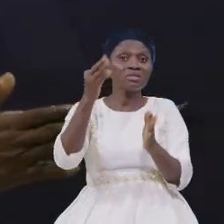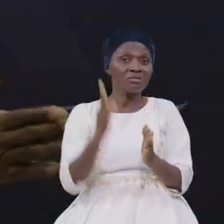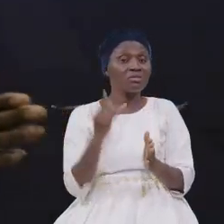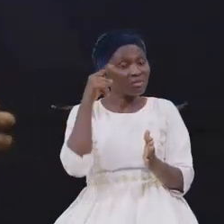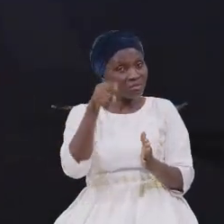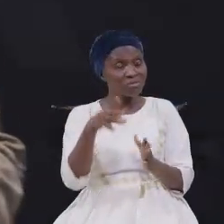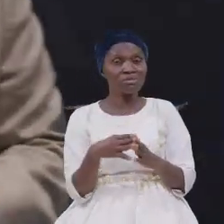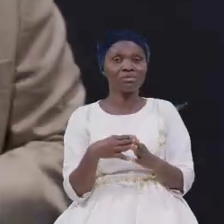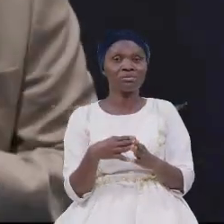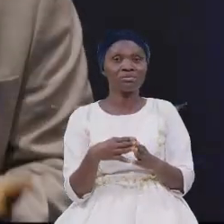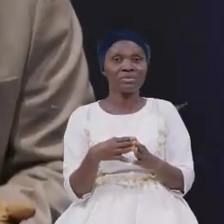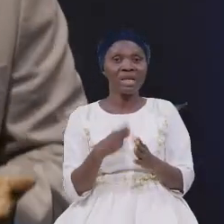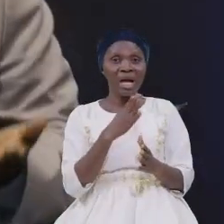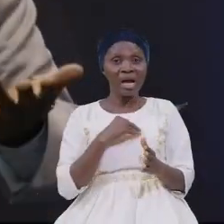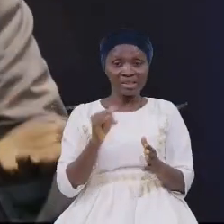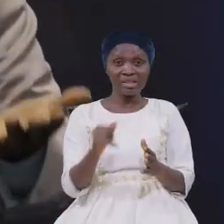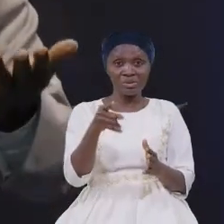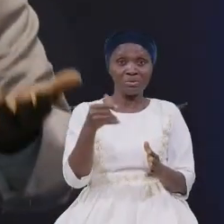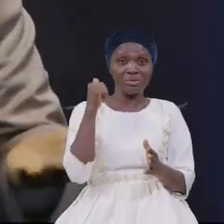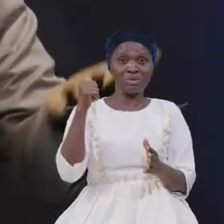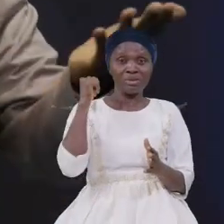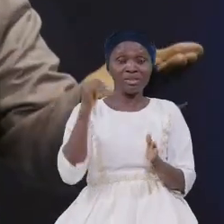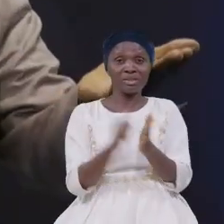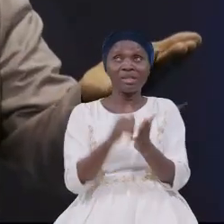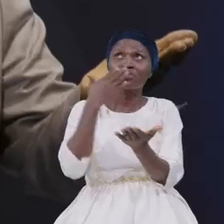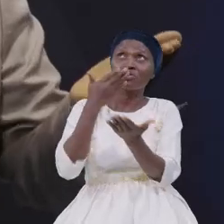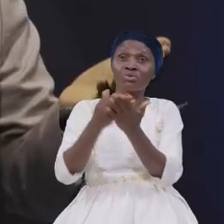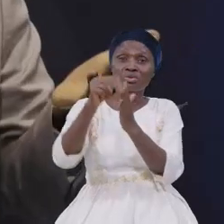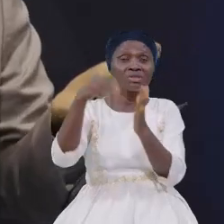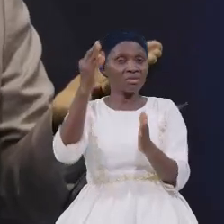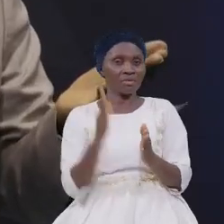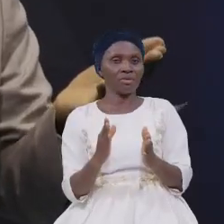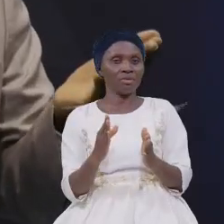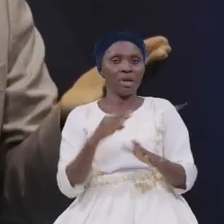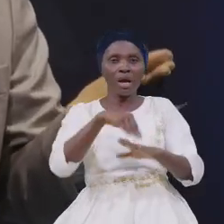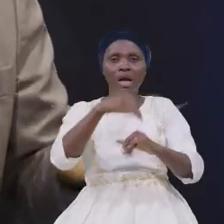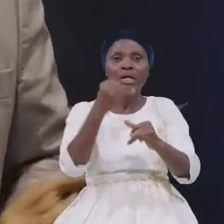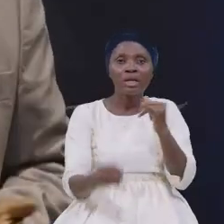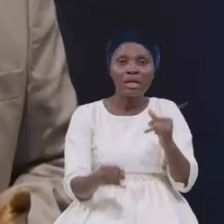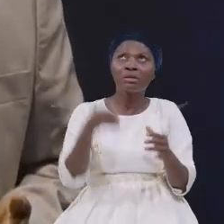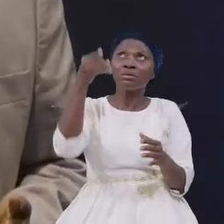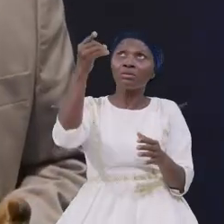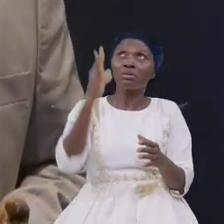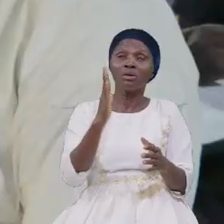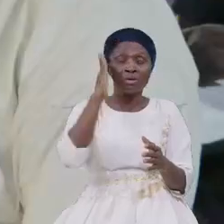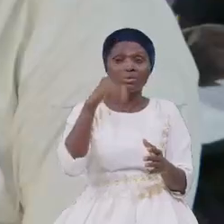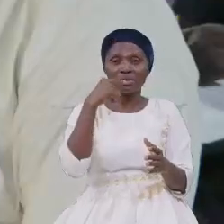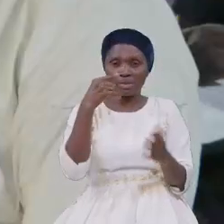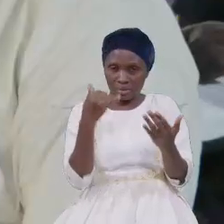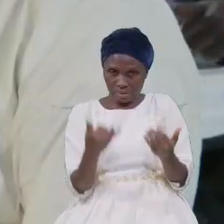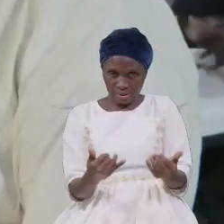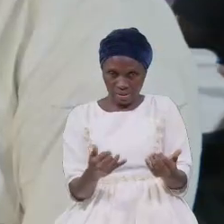that goodness of God, eventually God will say, now, you cannot blame me.